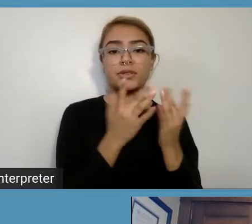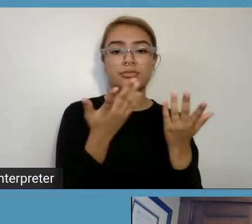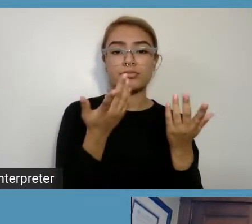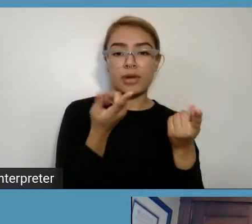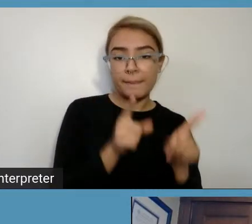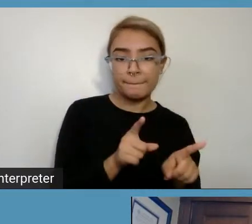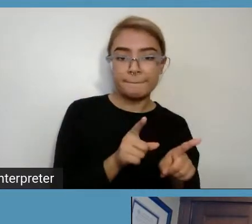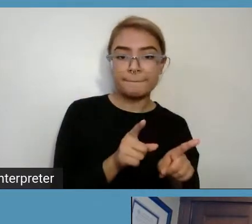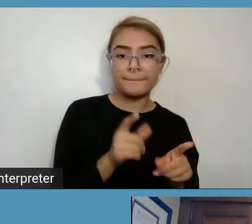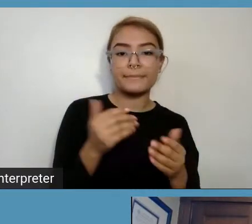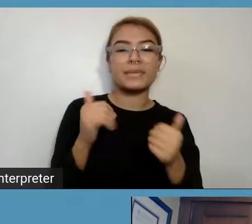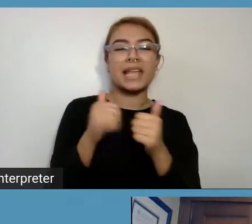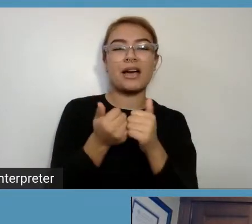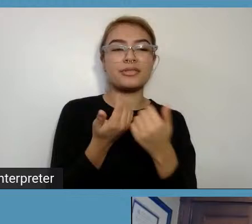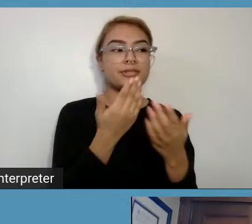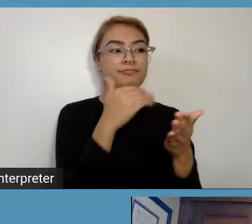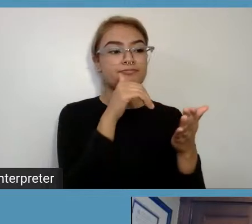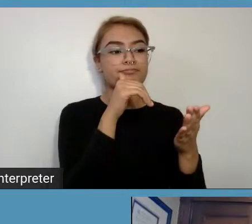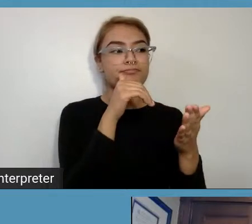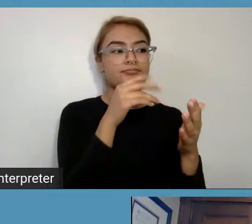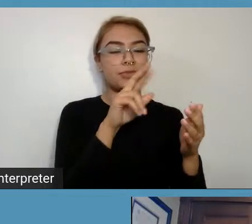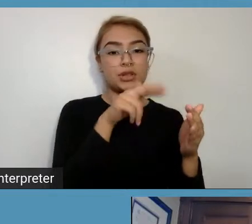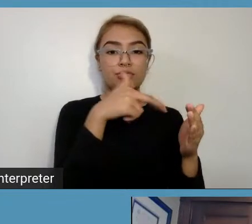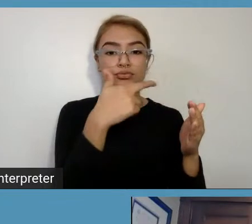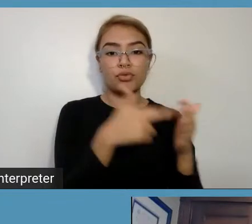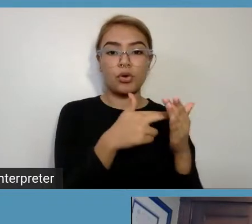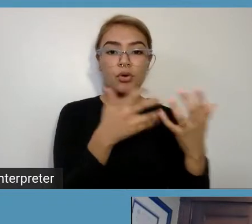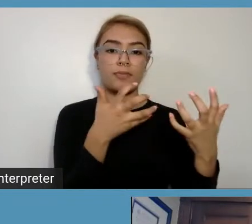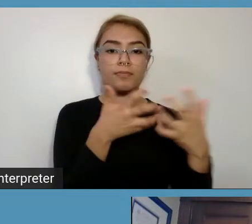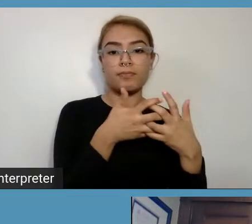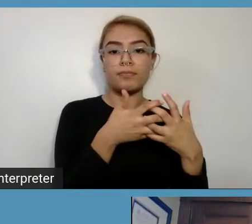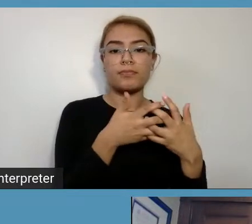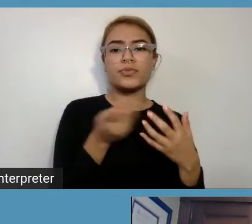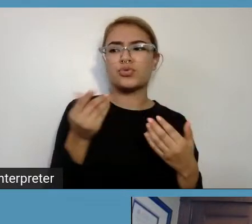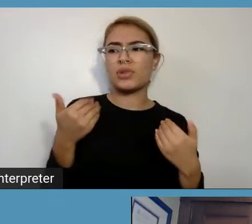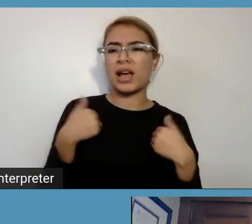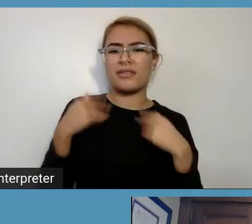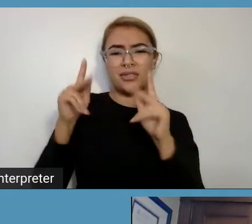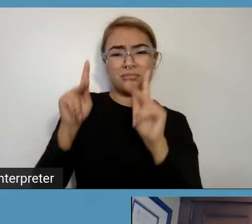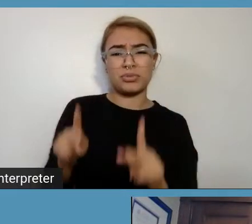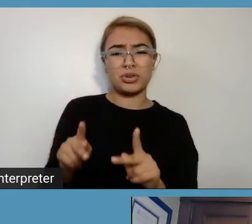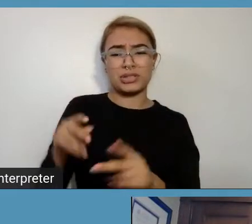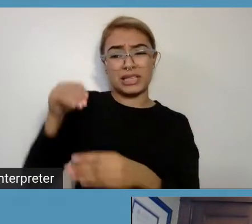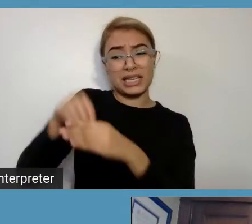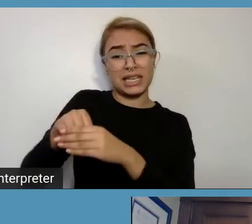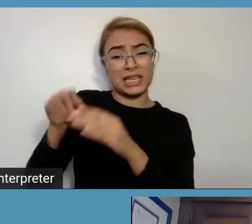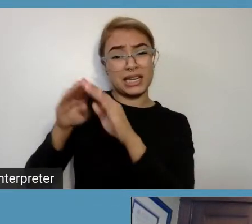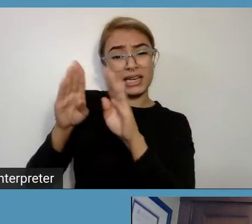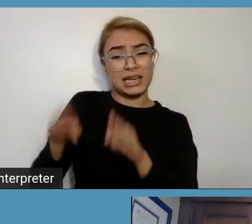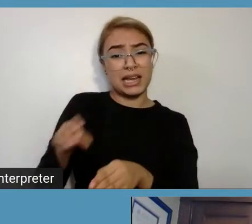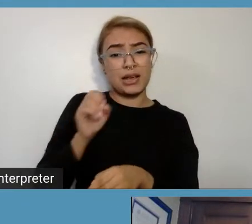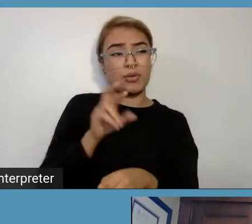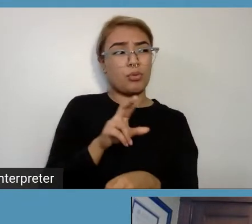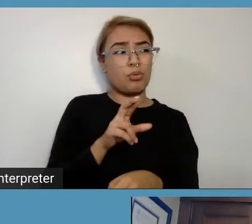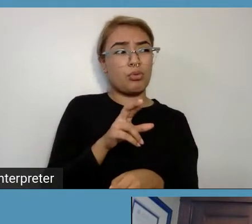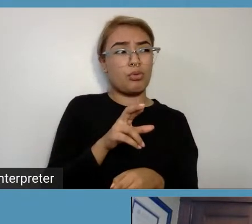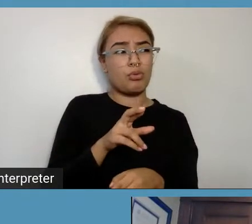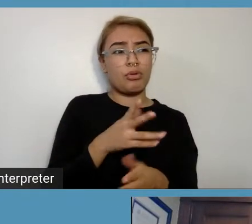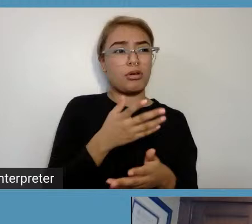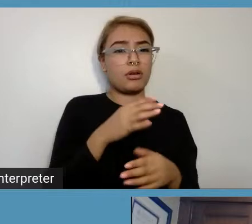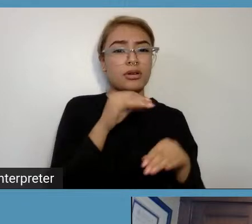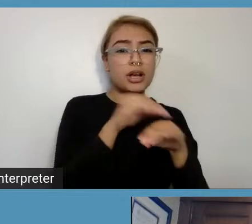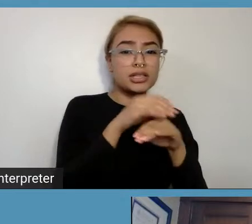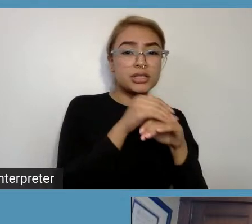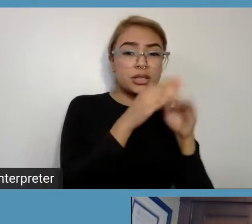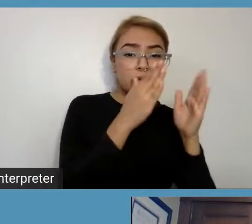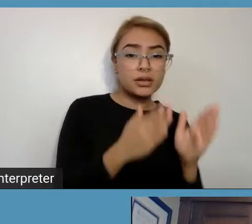role fit into your overall museum? How many, do you have a person that's assigned to it? Do you do it in-house, or do you have consultants? How much time does it